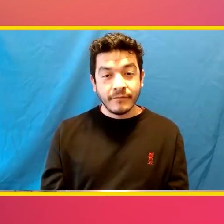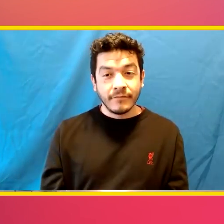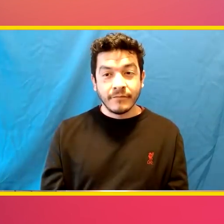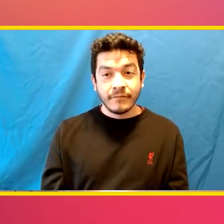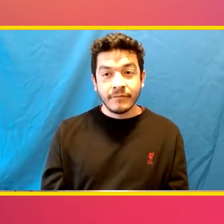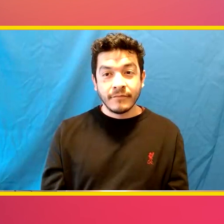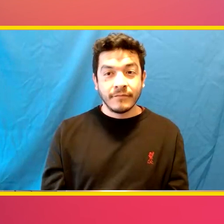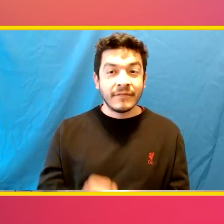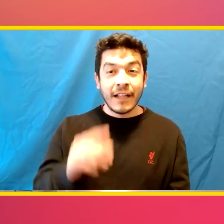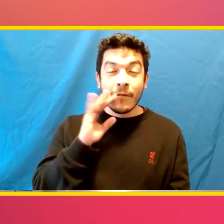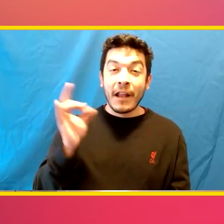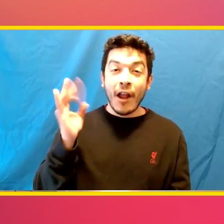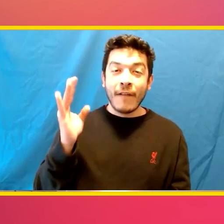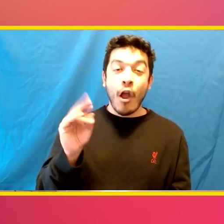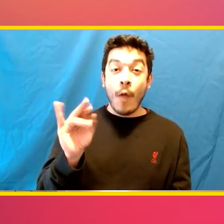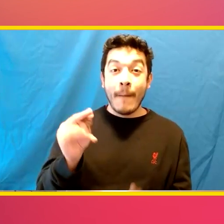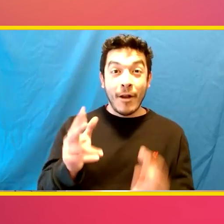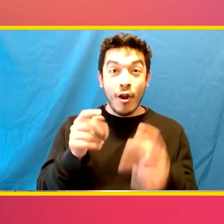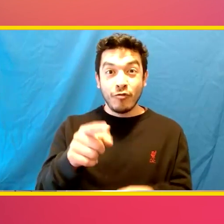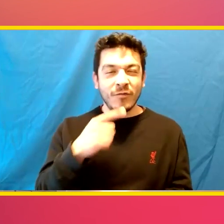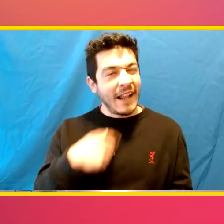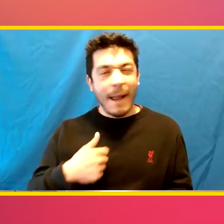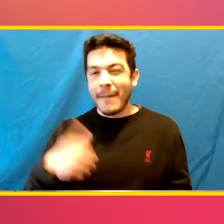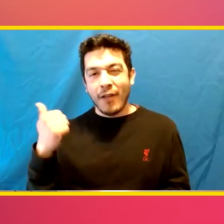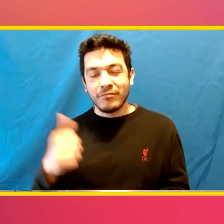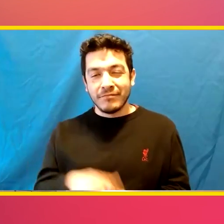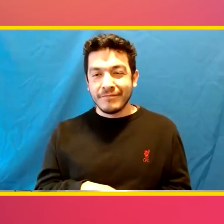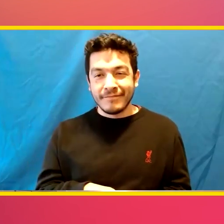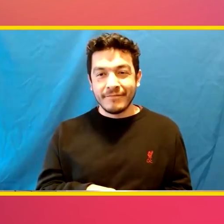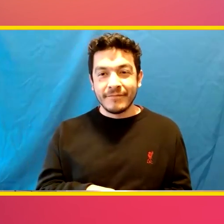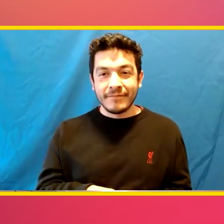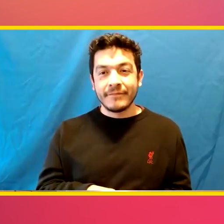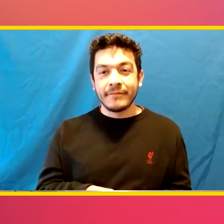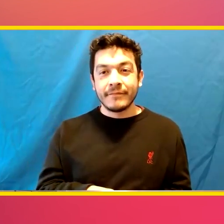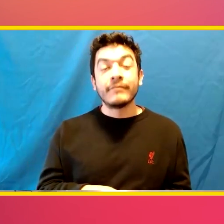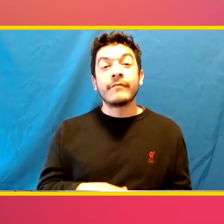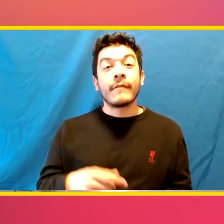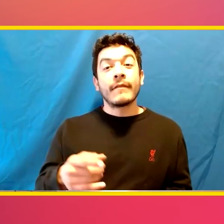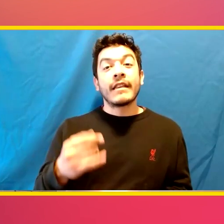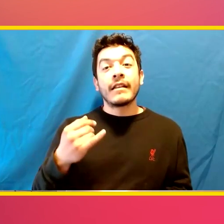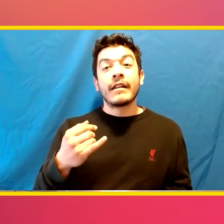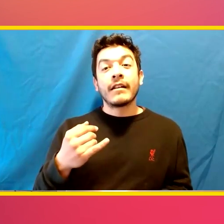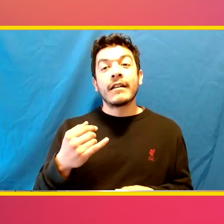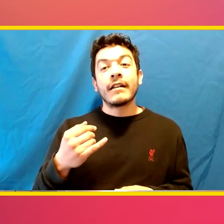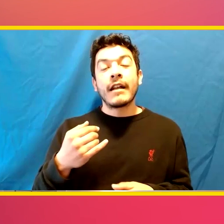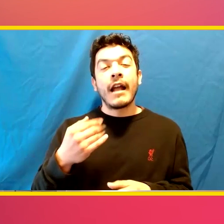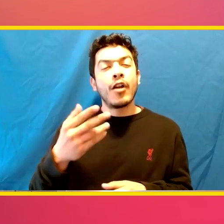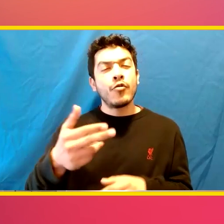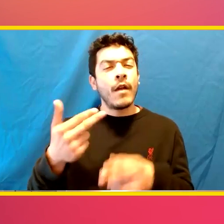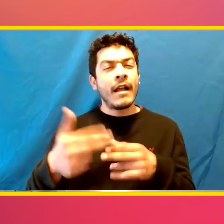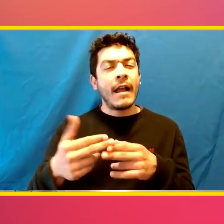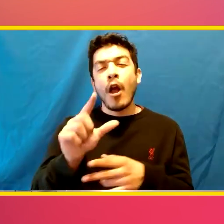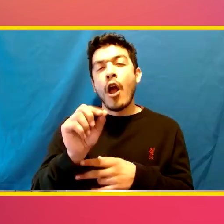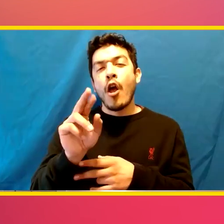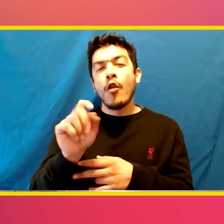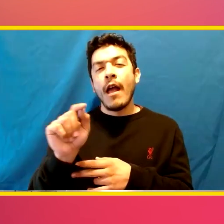terrible if it was like Robin Herzer and then she was just like, I'm out. As you were naming Kimfer, what was coming up for me was Loretta